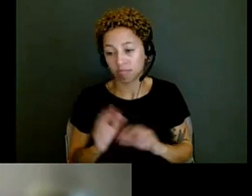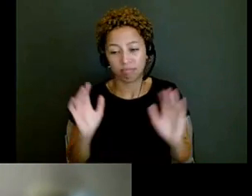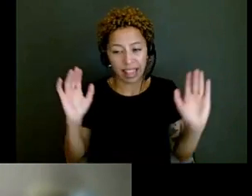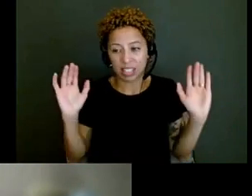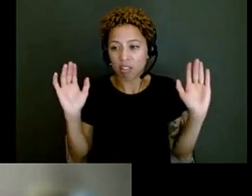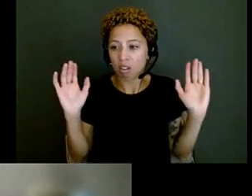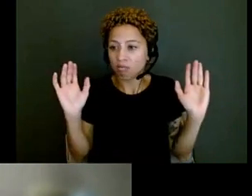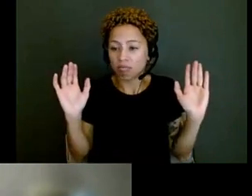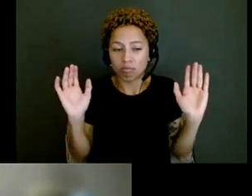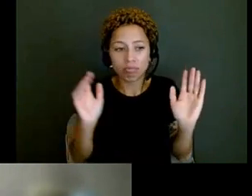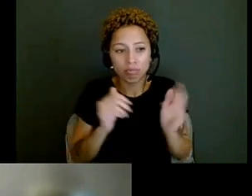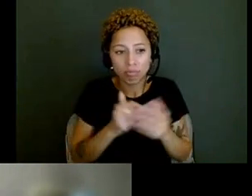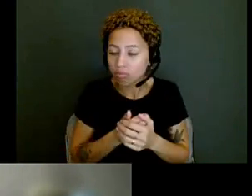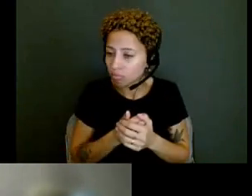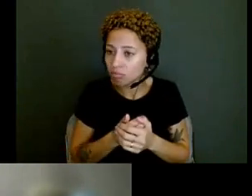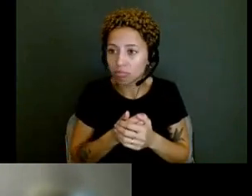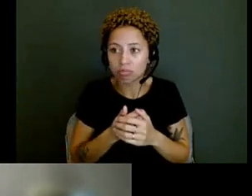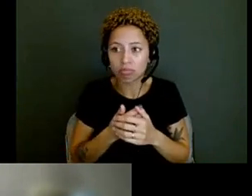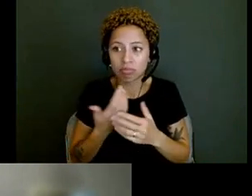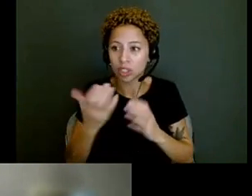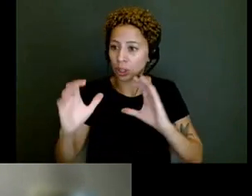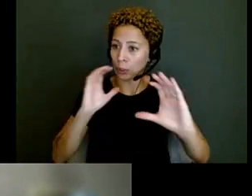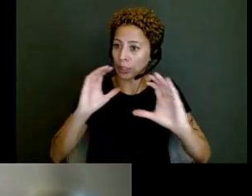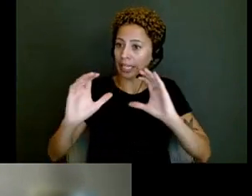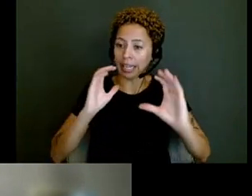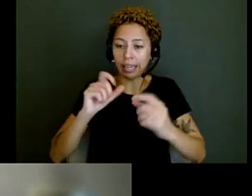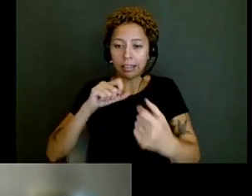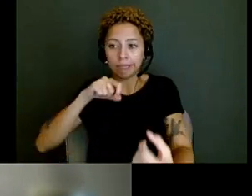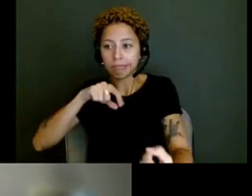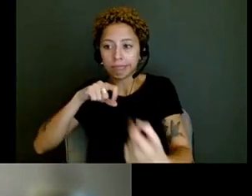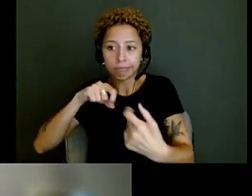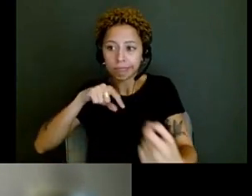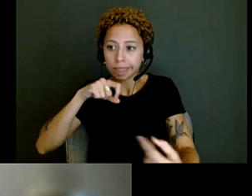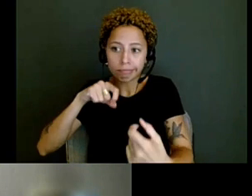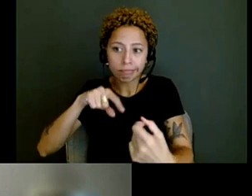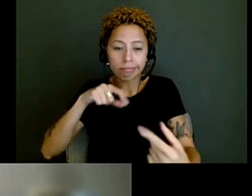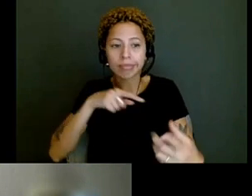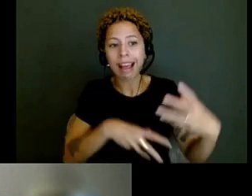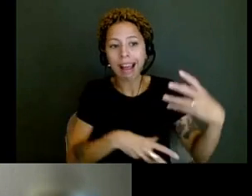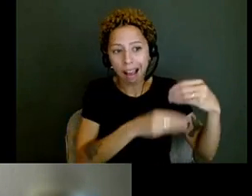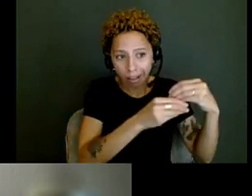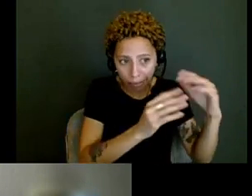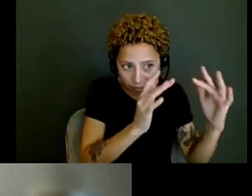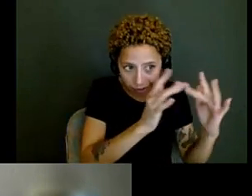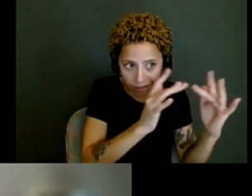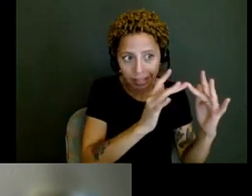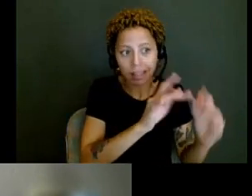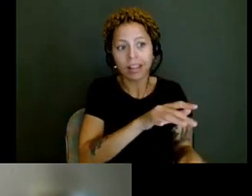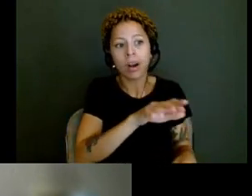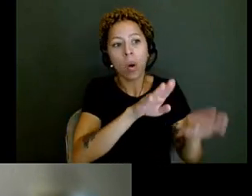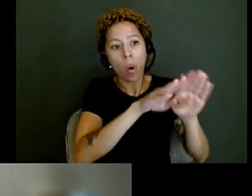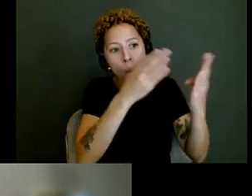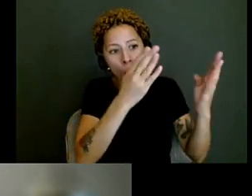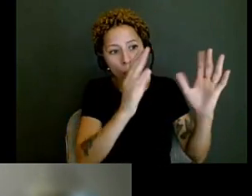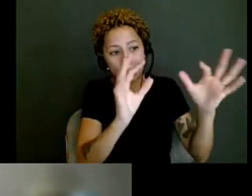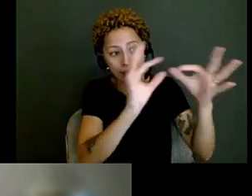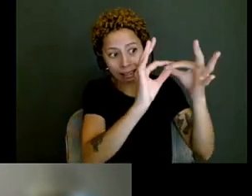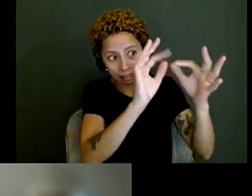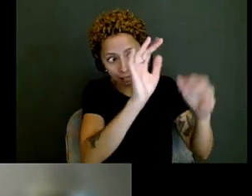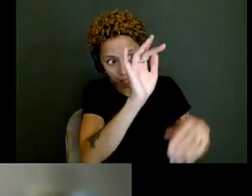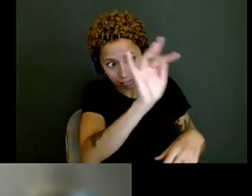to having a conversation with somebody. I come into the software, I add them as a contact, I come in to connect, I select them, I type the message, and I send